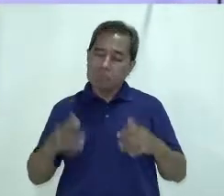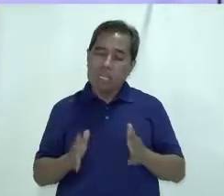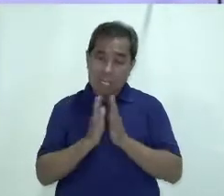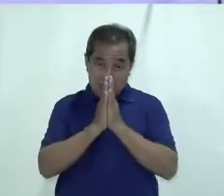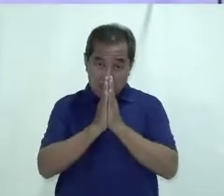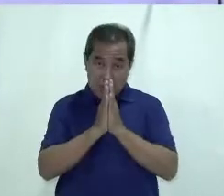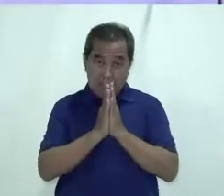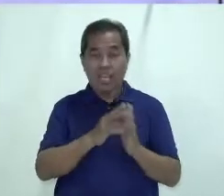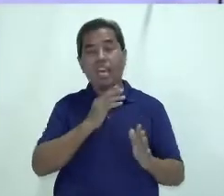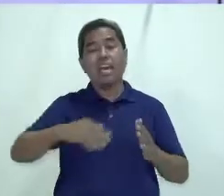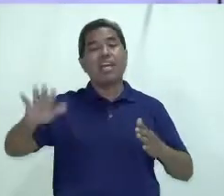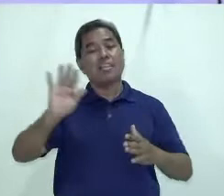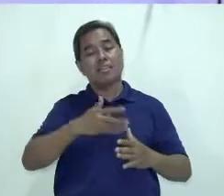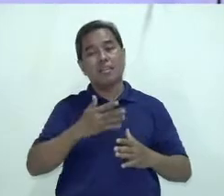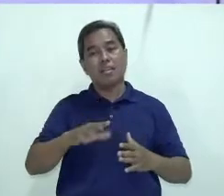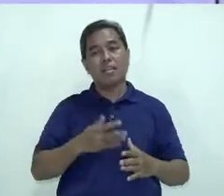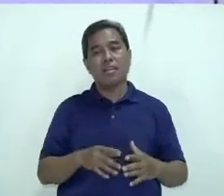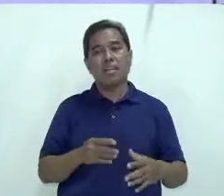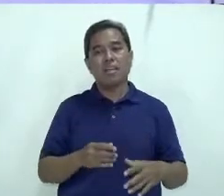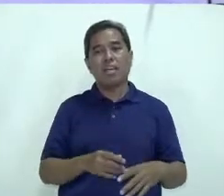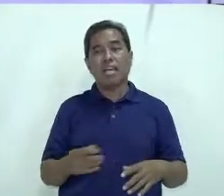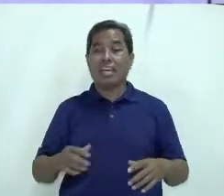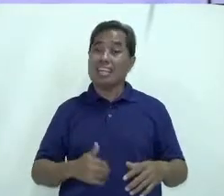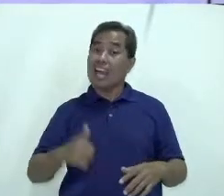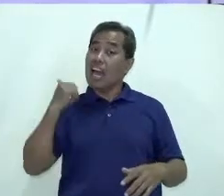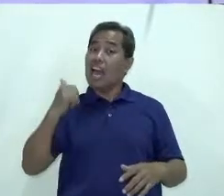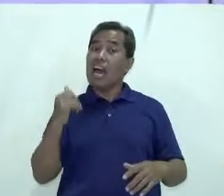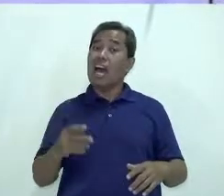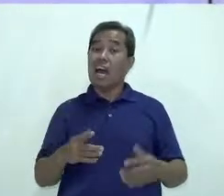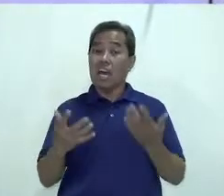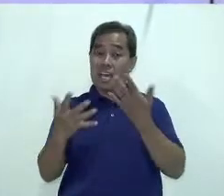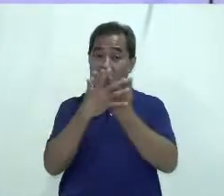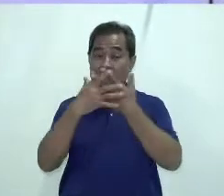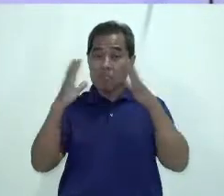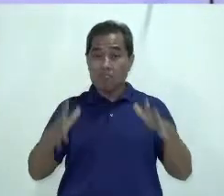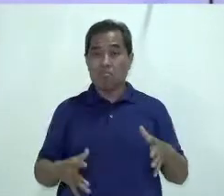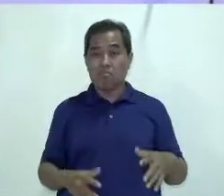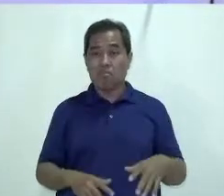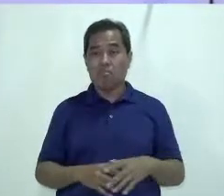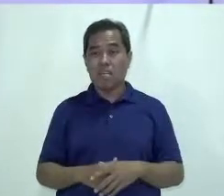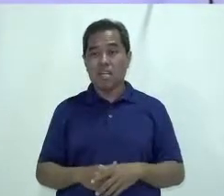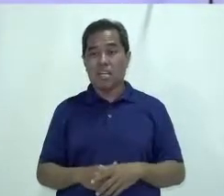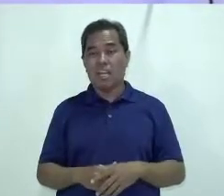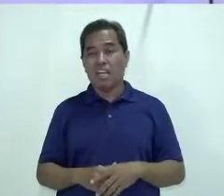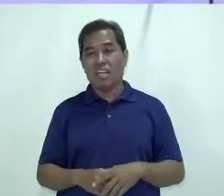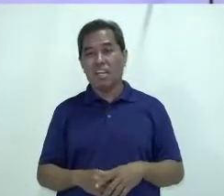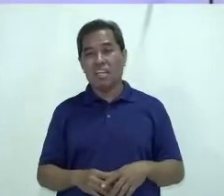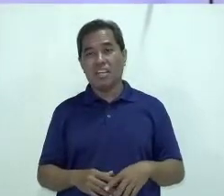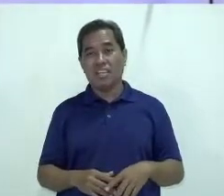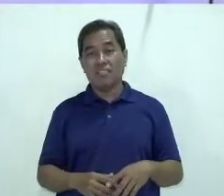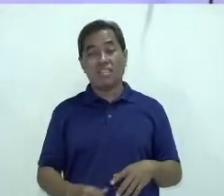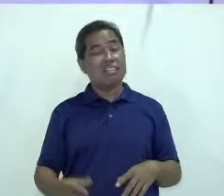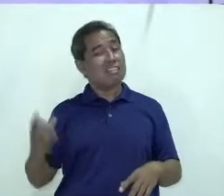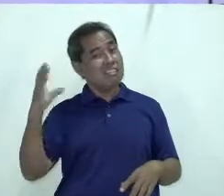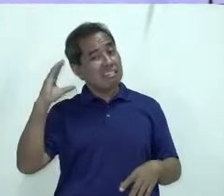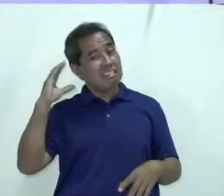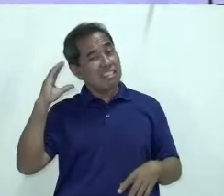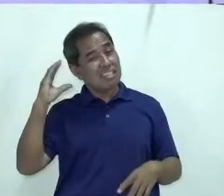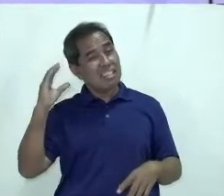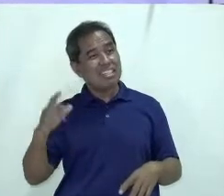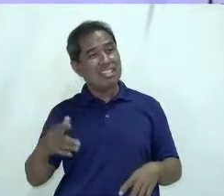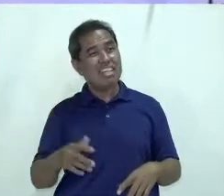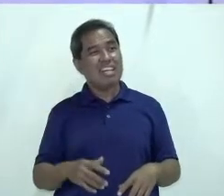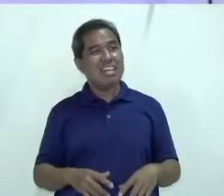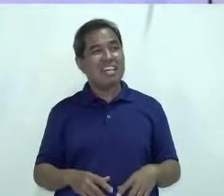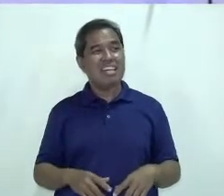singing. And obviously, maybe the other prisoners didn't know how to sing. Nobody else was singing. They were singing. It